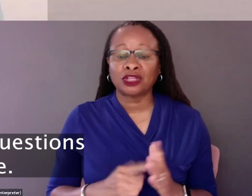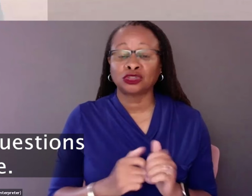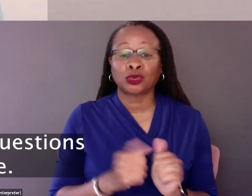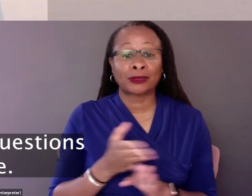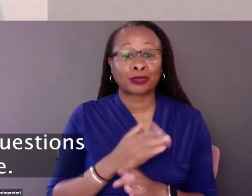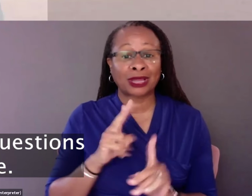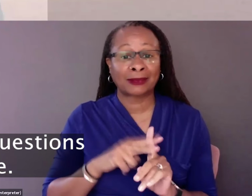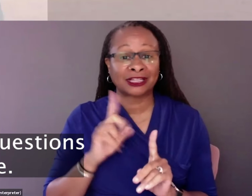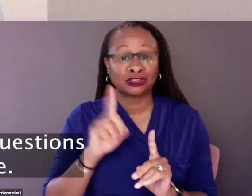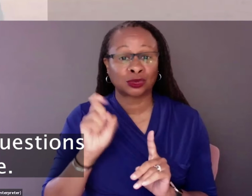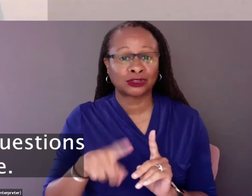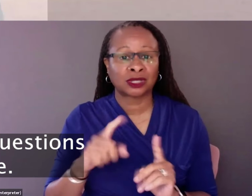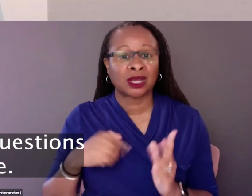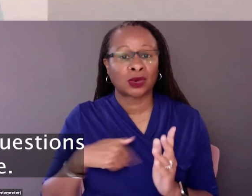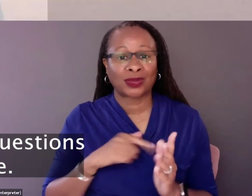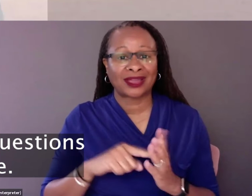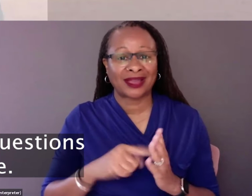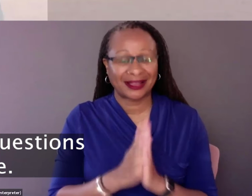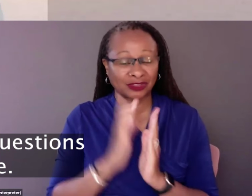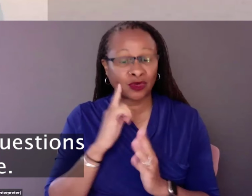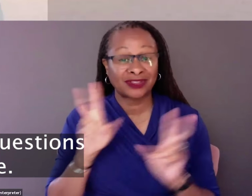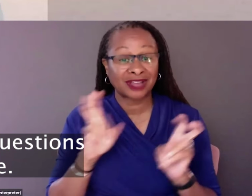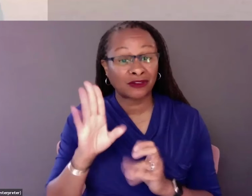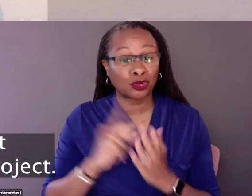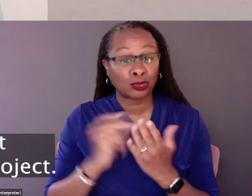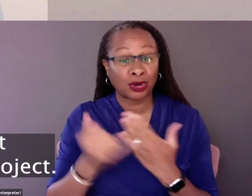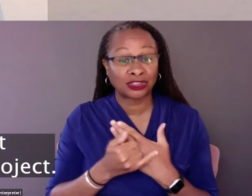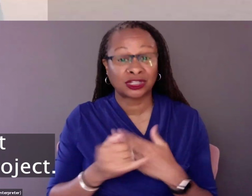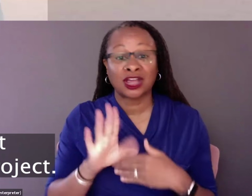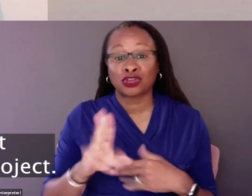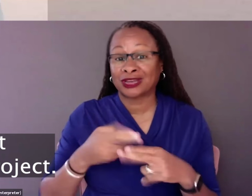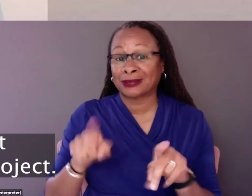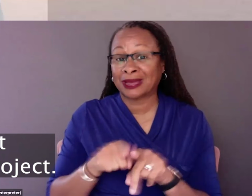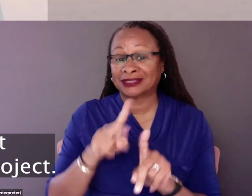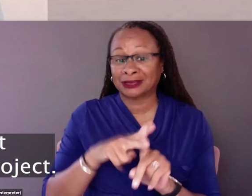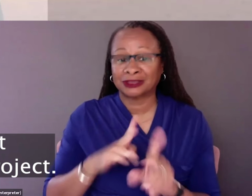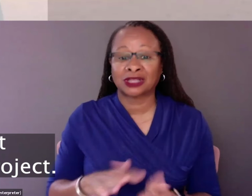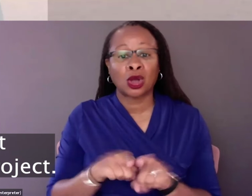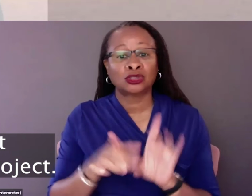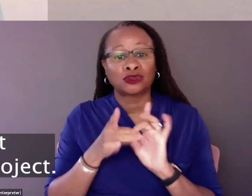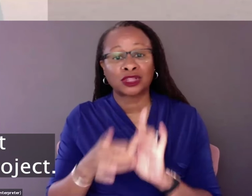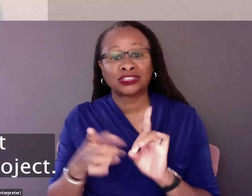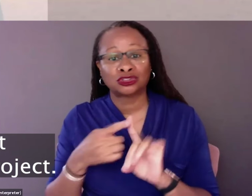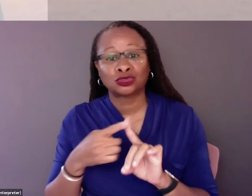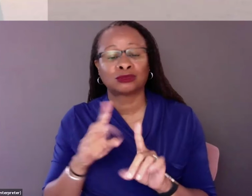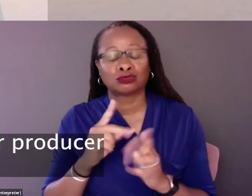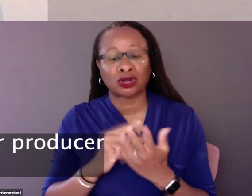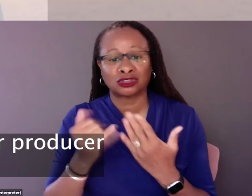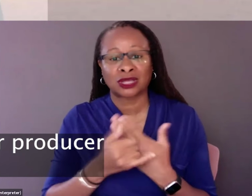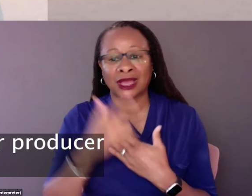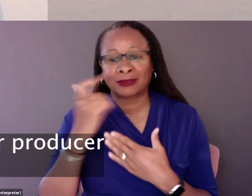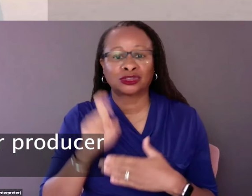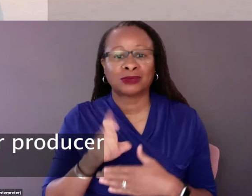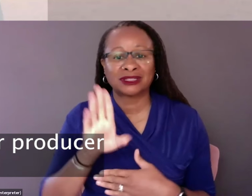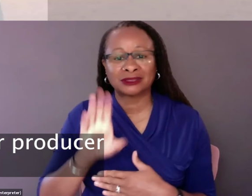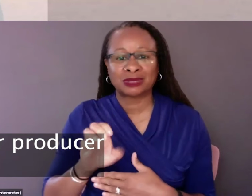So starting with pre-application questions, we ask for your project title, your name as the applicant, and also your relation to the project, because you